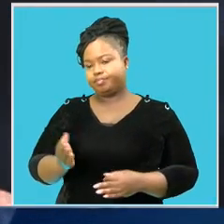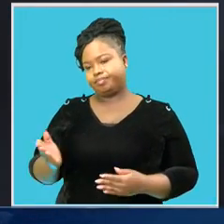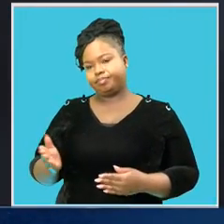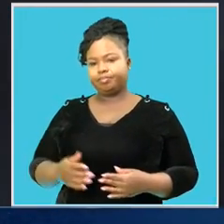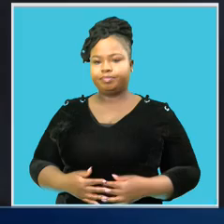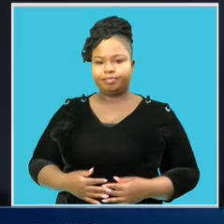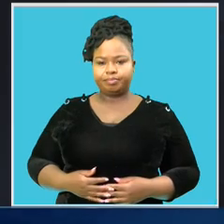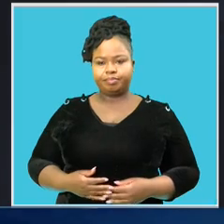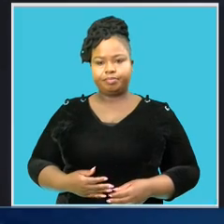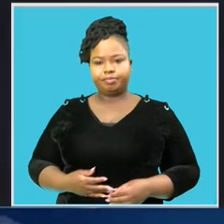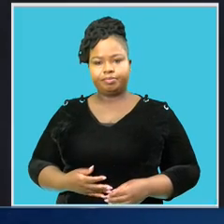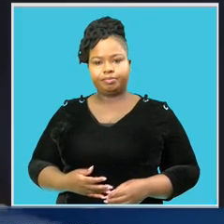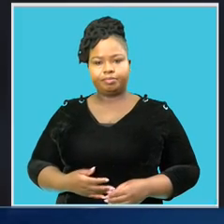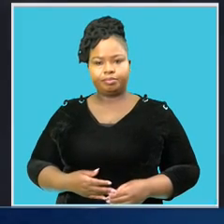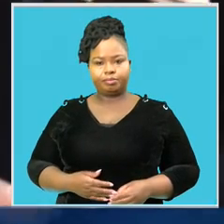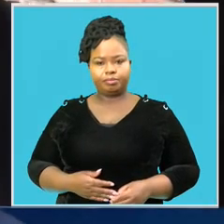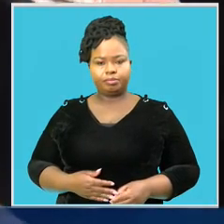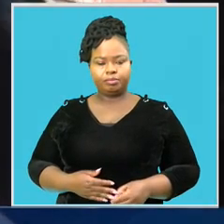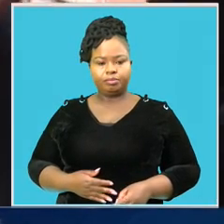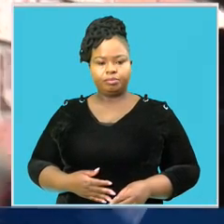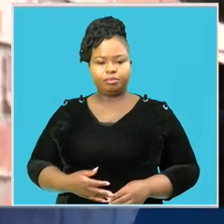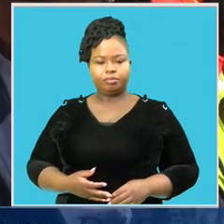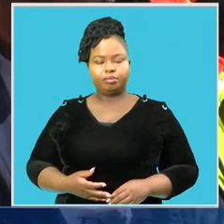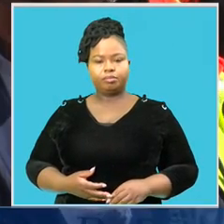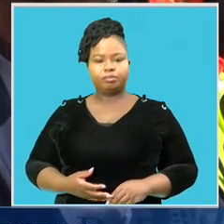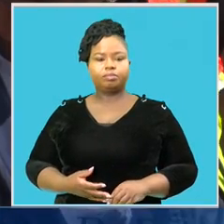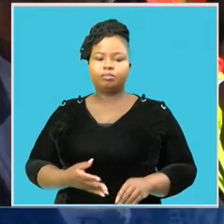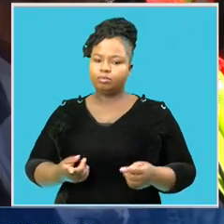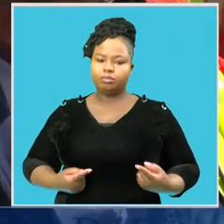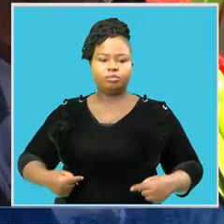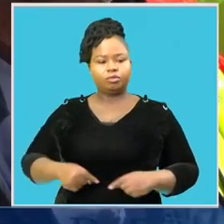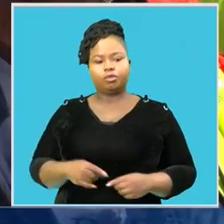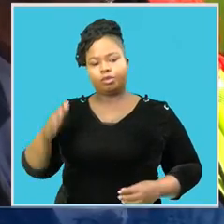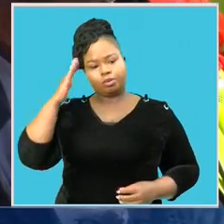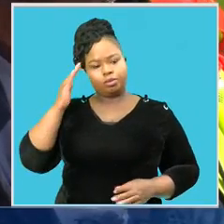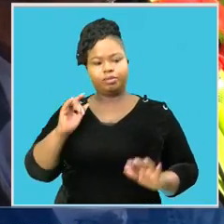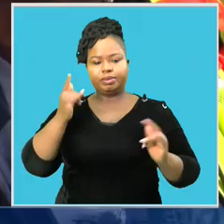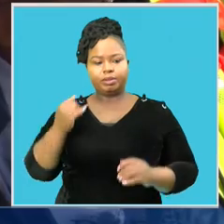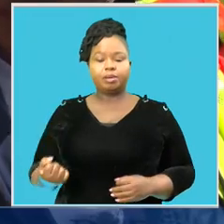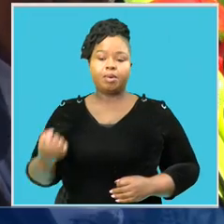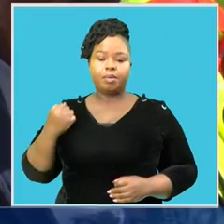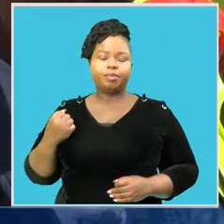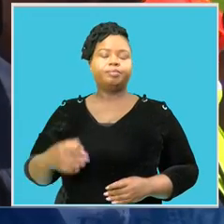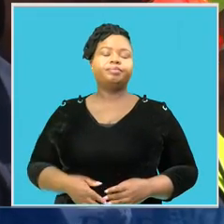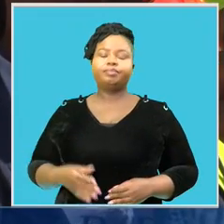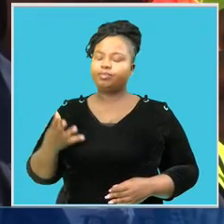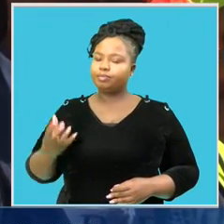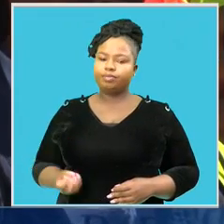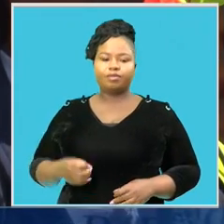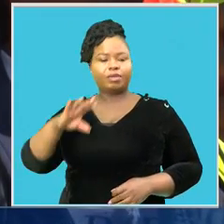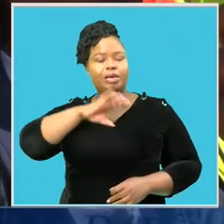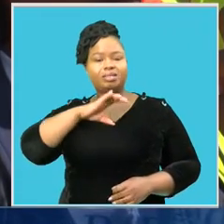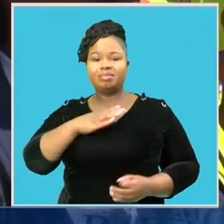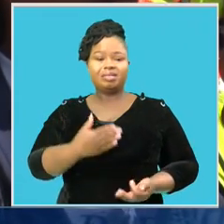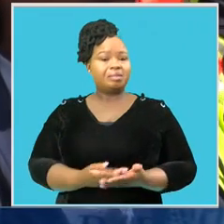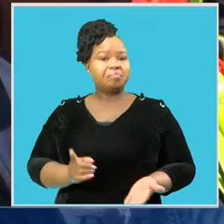ngezinhlelo zokunqanyulwa kagesi kulezi ndawo. As we all know, at City Power or a city as a whole, we have got so many customers that